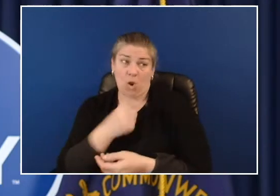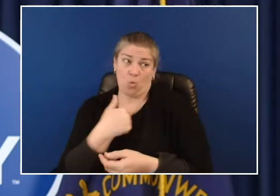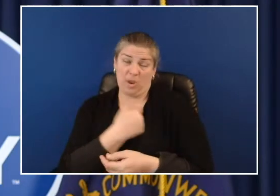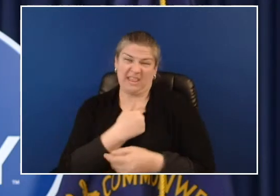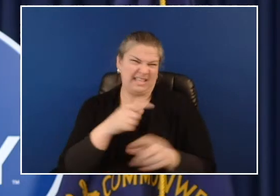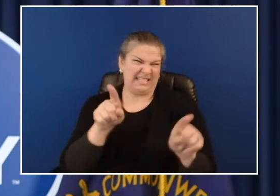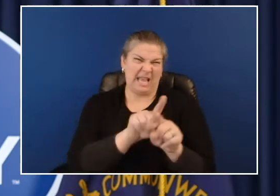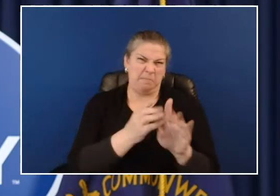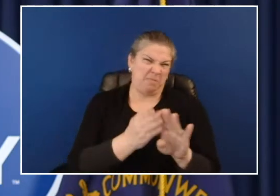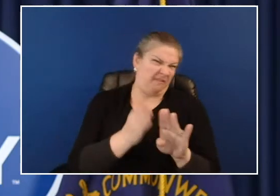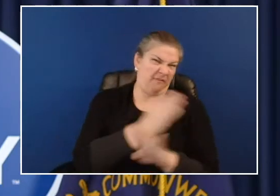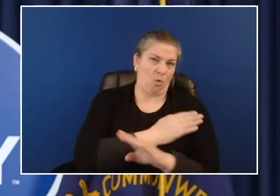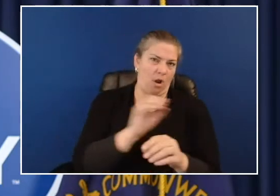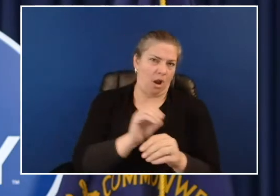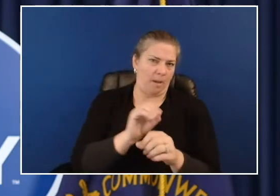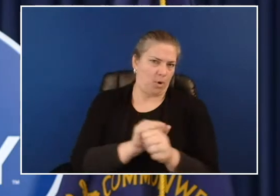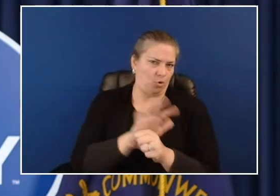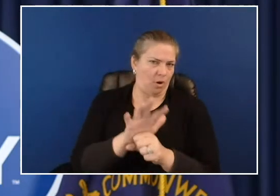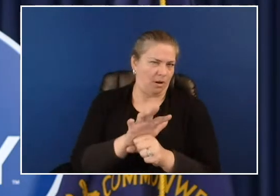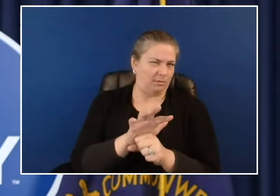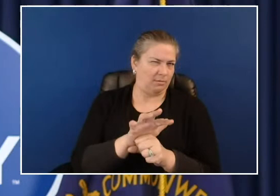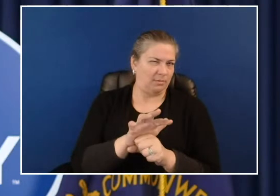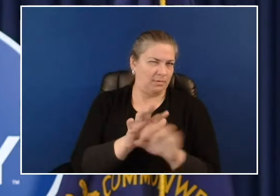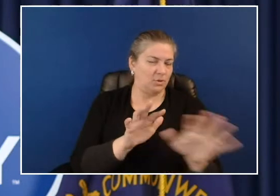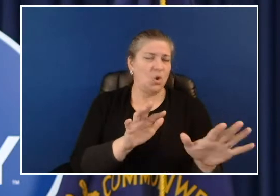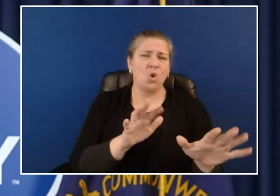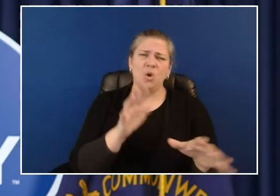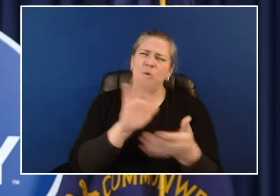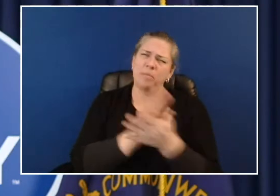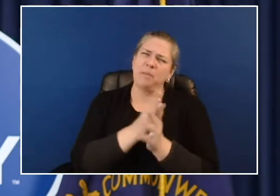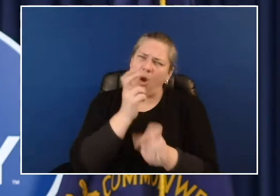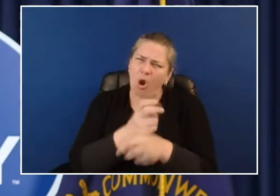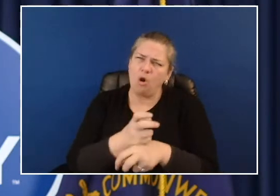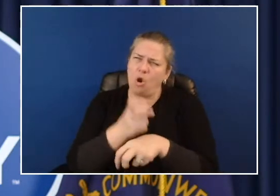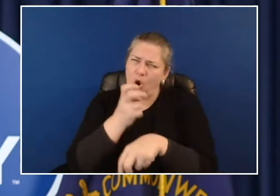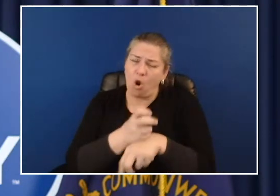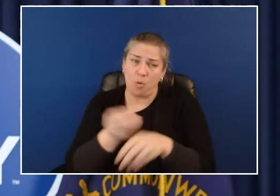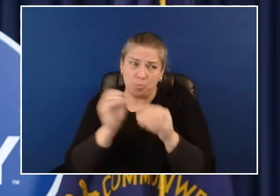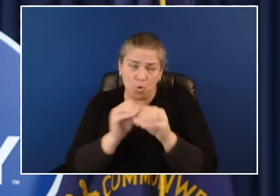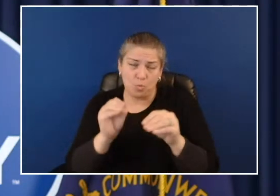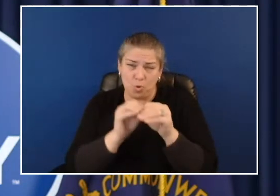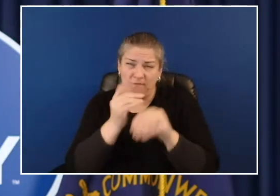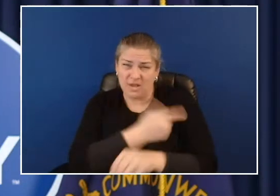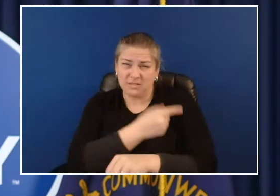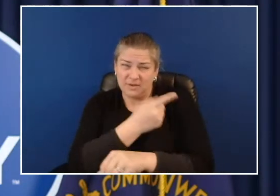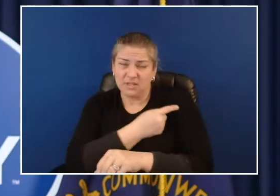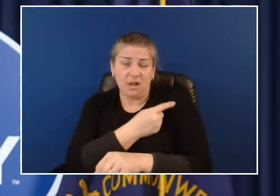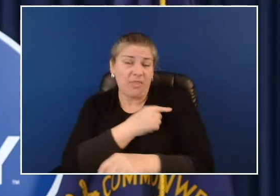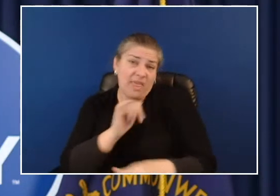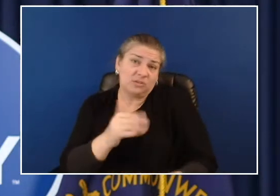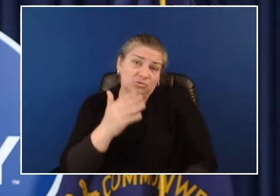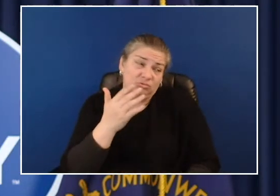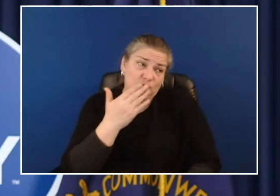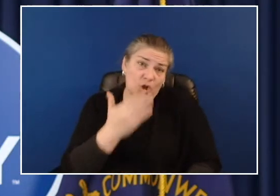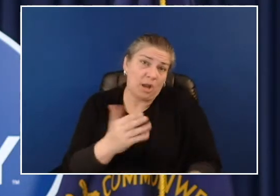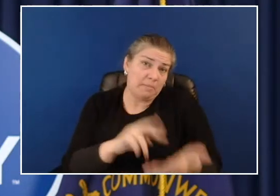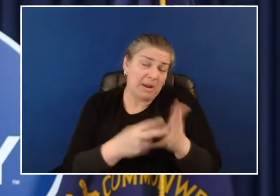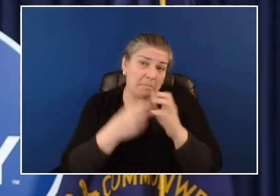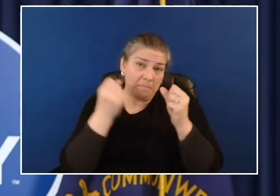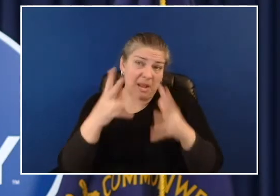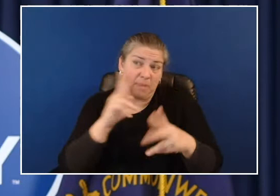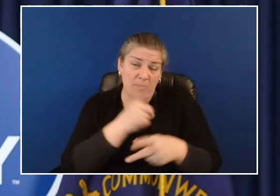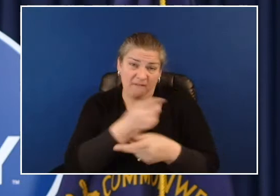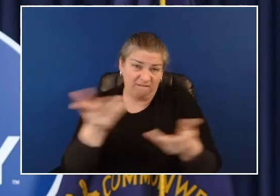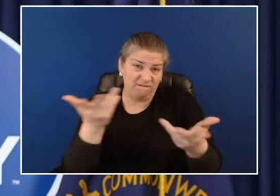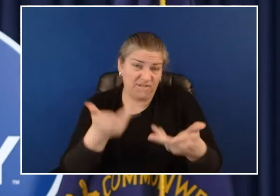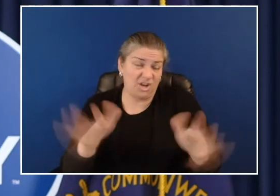slow and steady progress. And it gets harder and harder the more people you vaccinated, right? It's a good problem to have, because it means more people have gotten